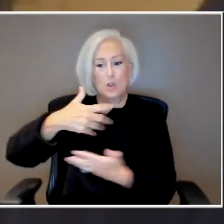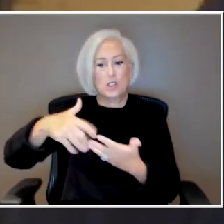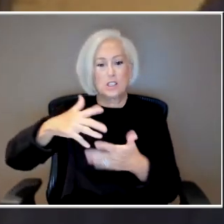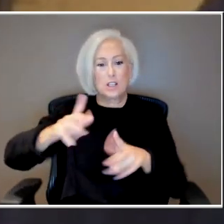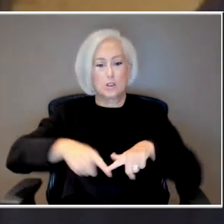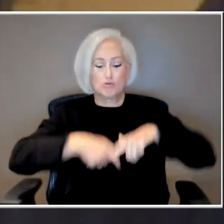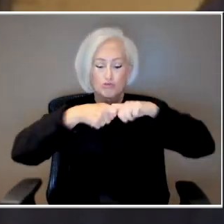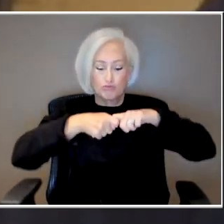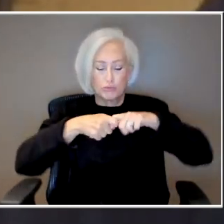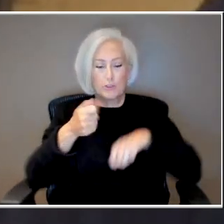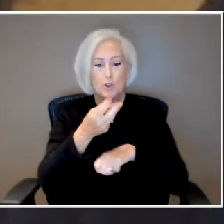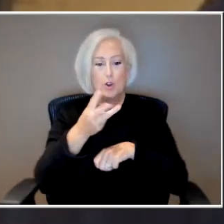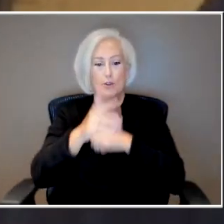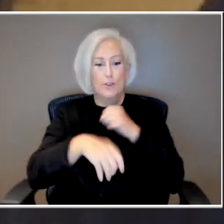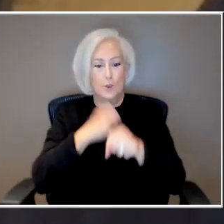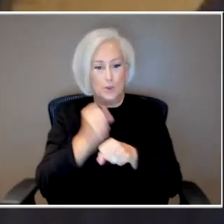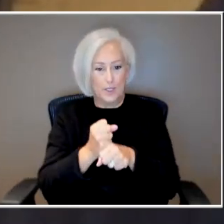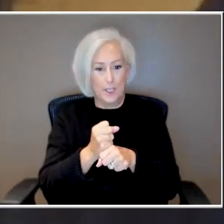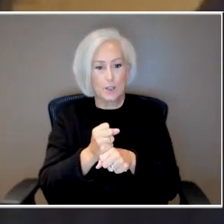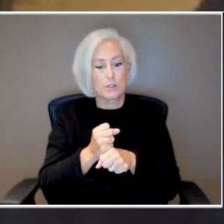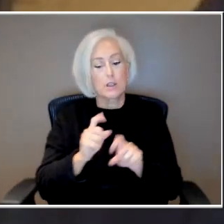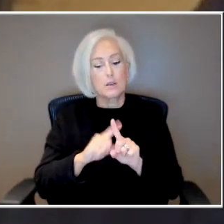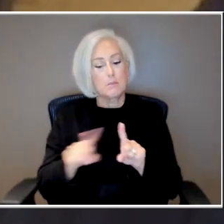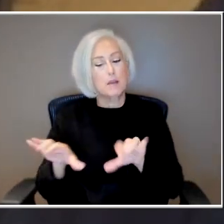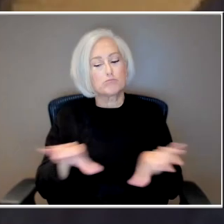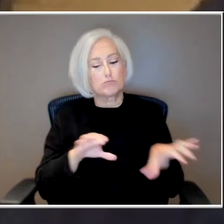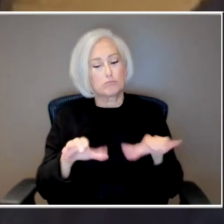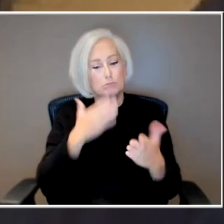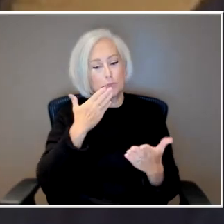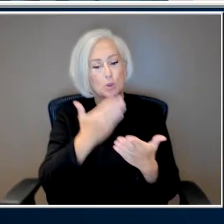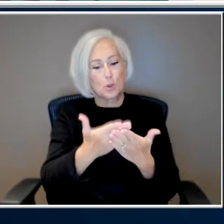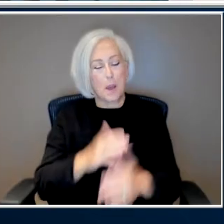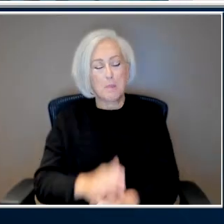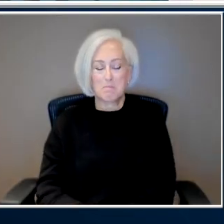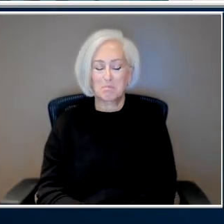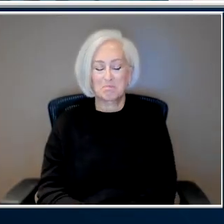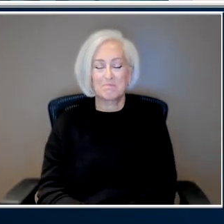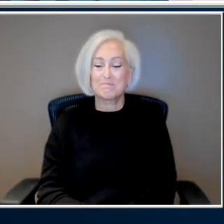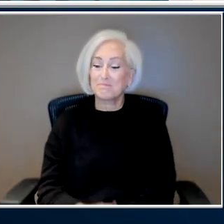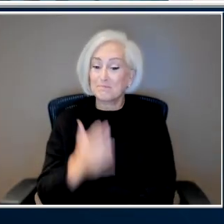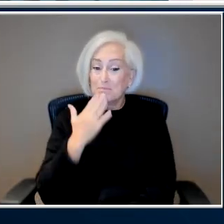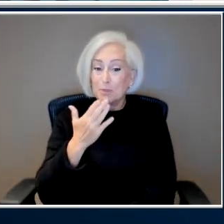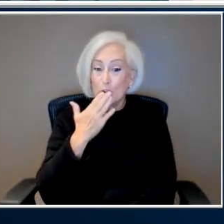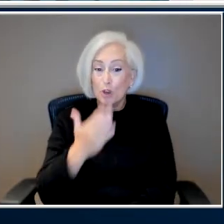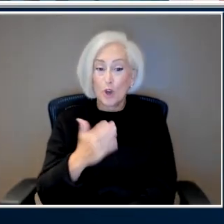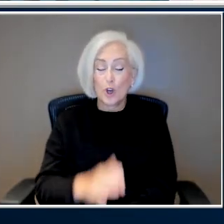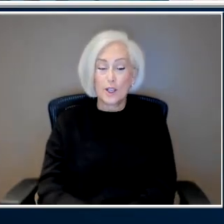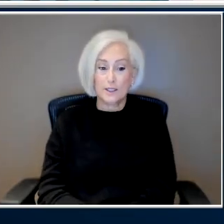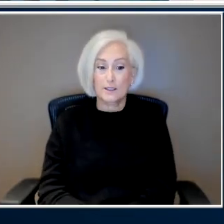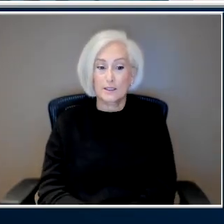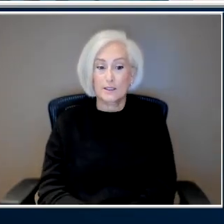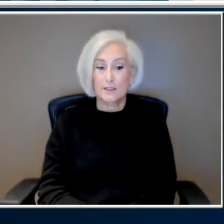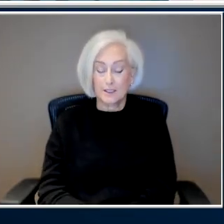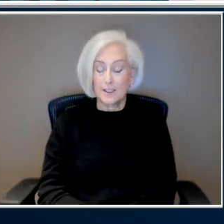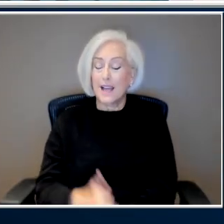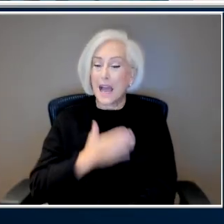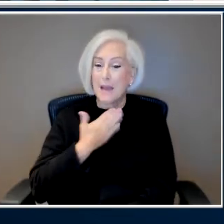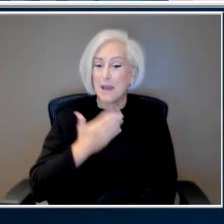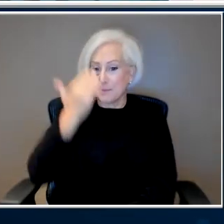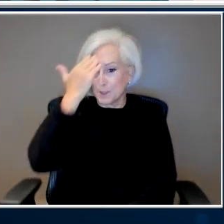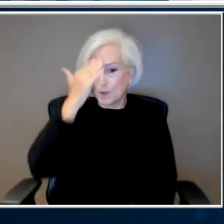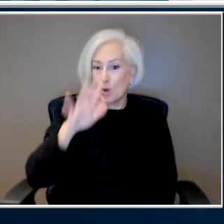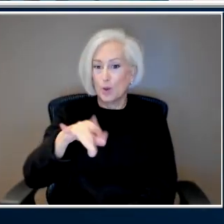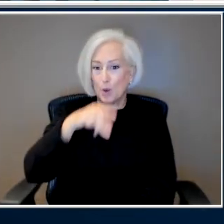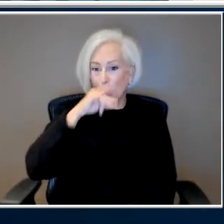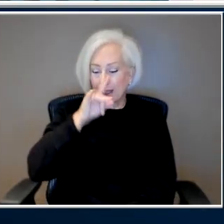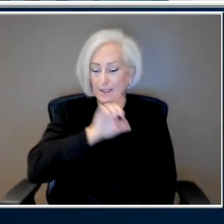but they're responding pretty well. That's good. Now I'm glad to hear your kids are getting to go